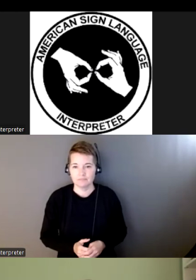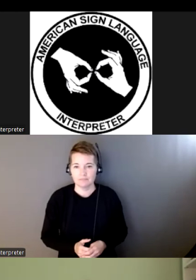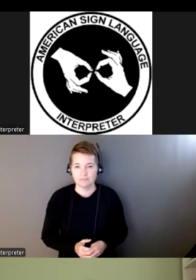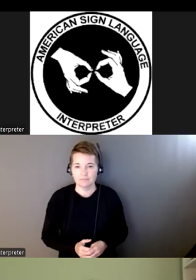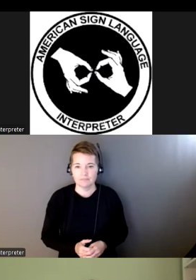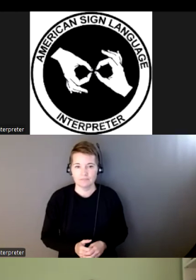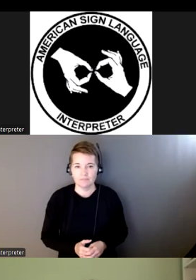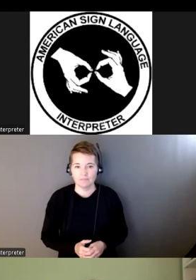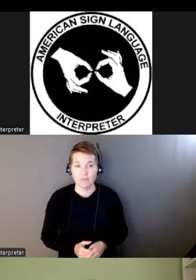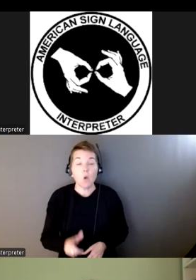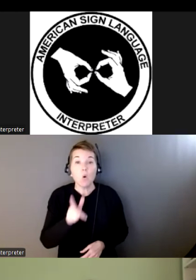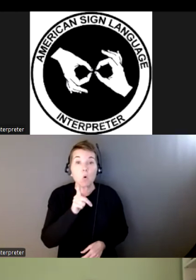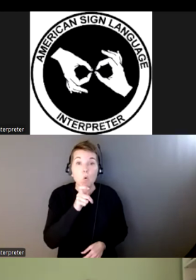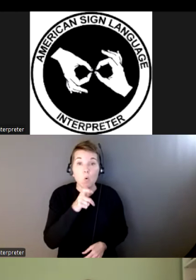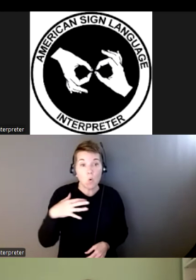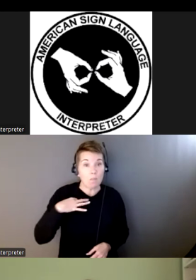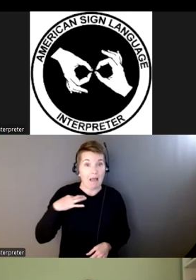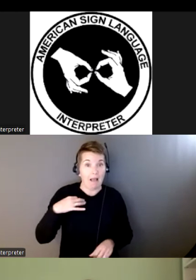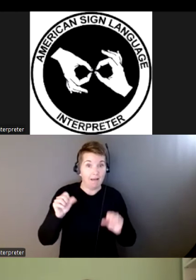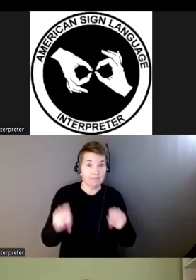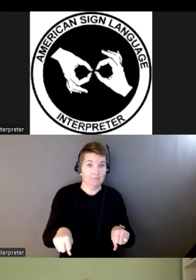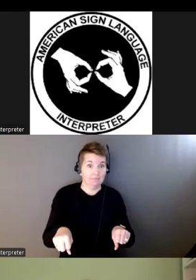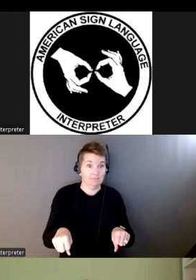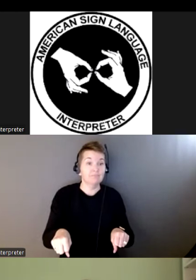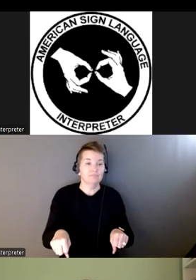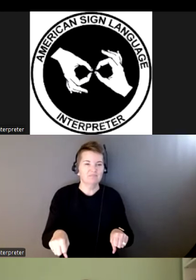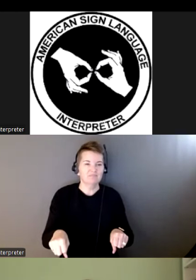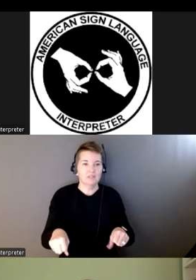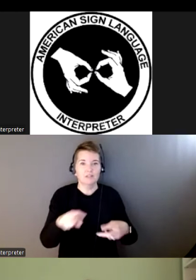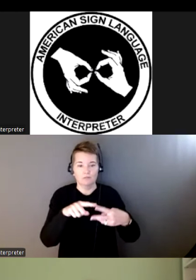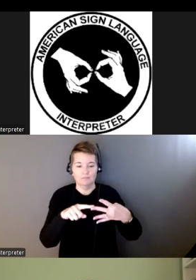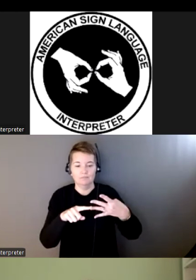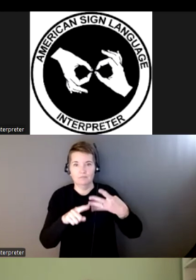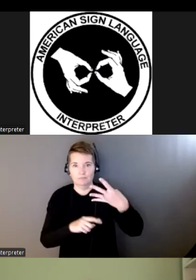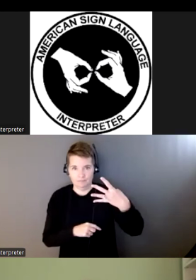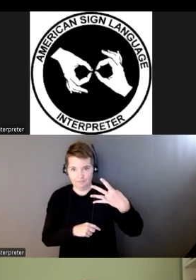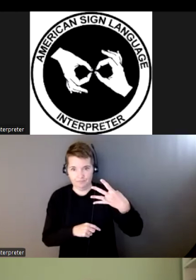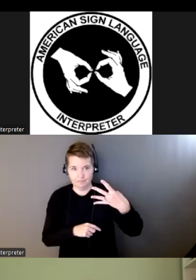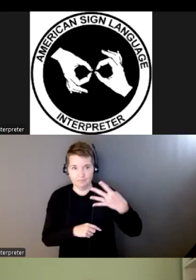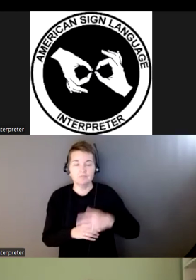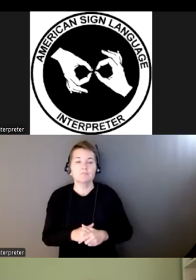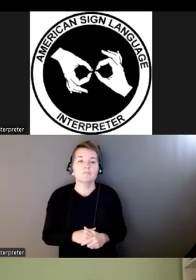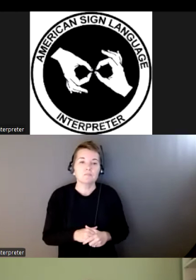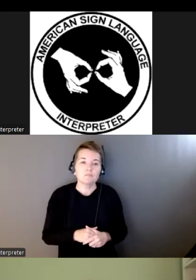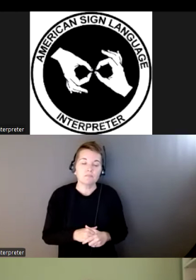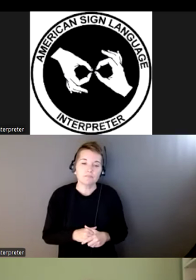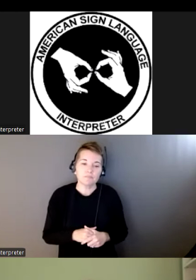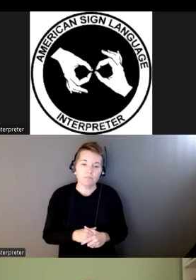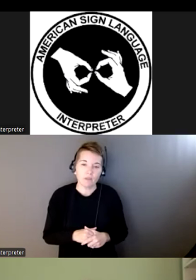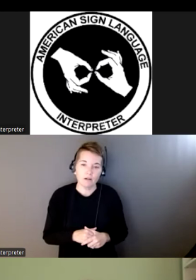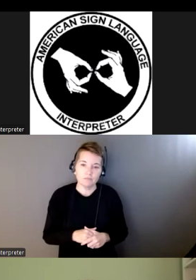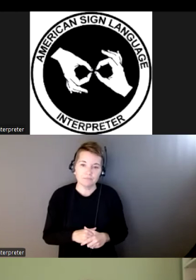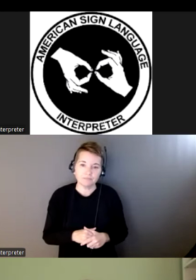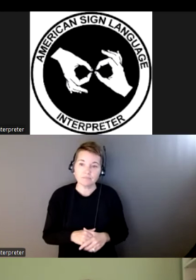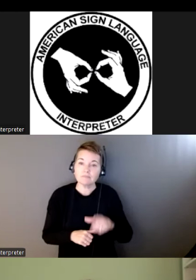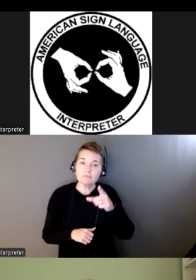Who can apply? So this is quite general eligibility for